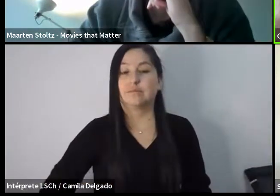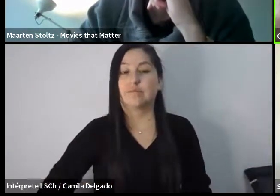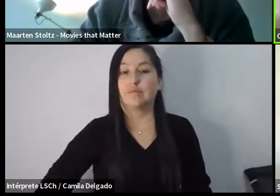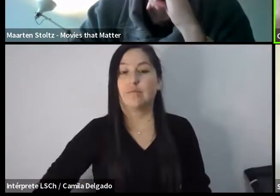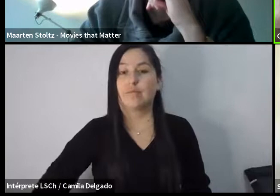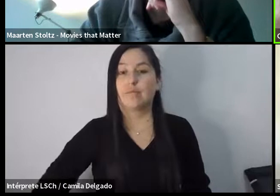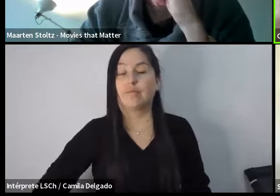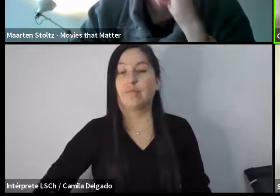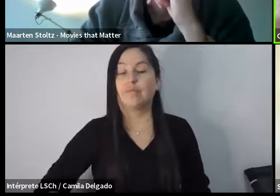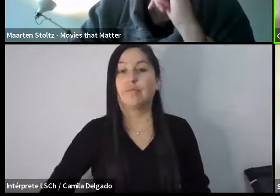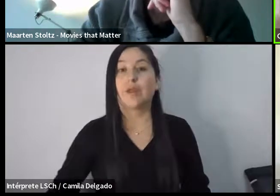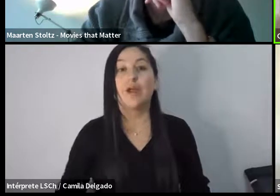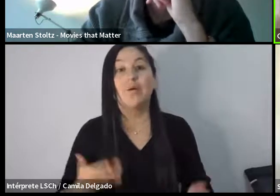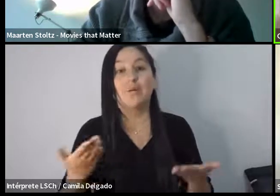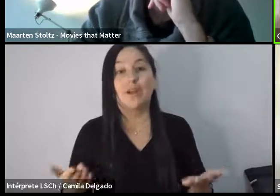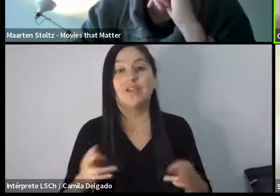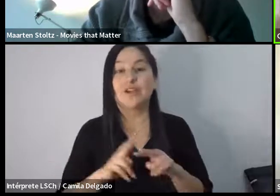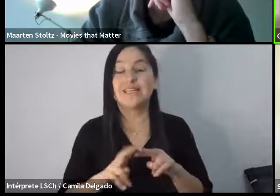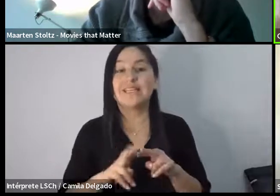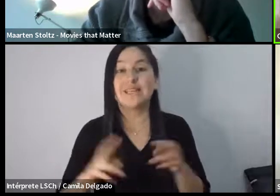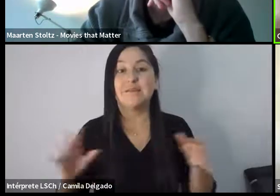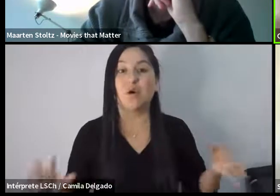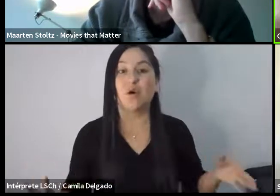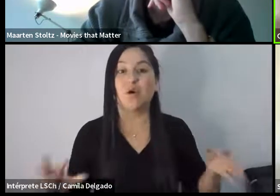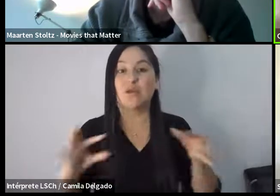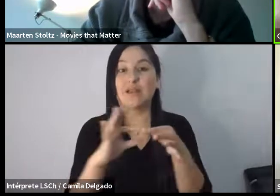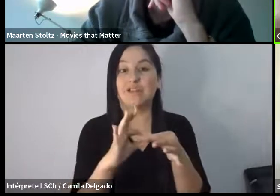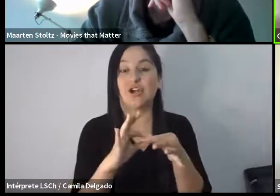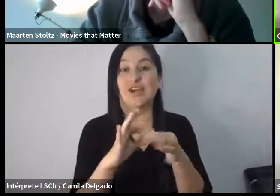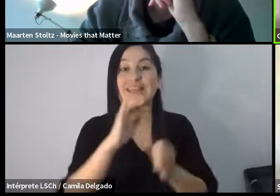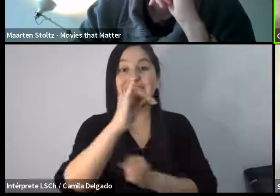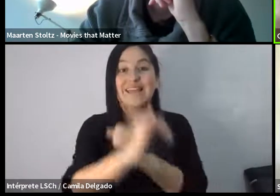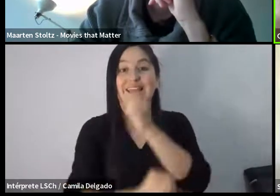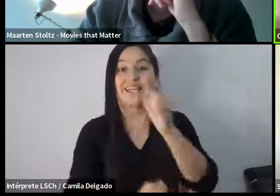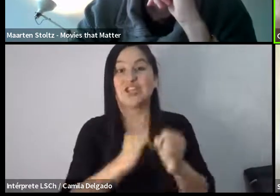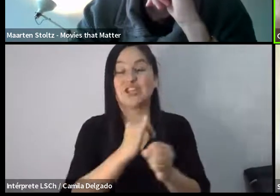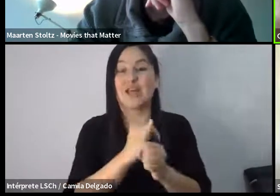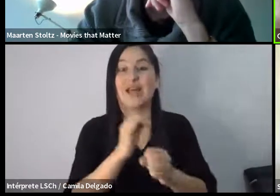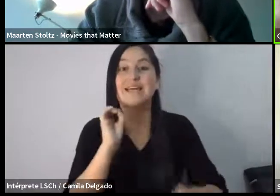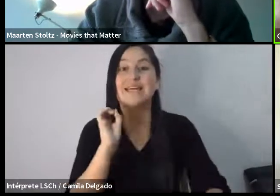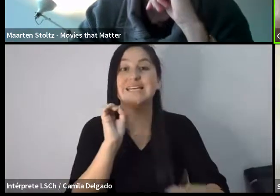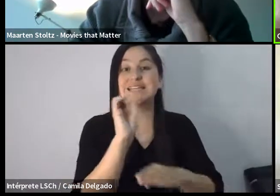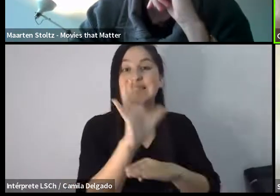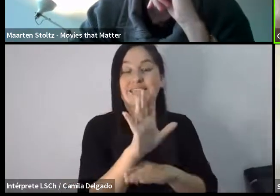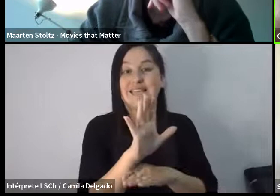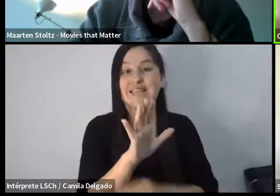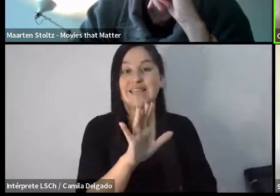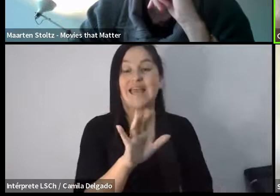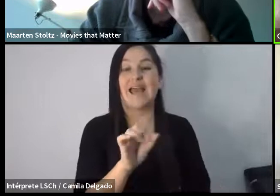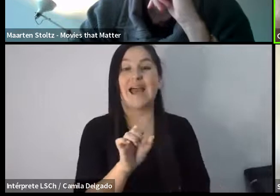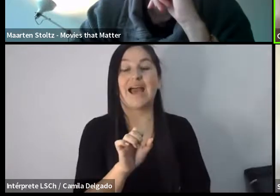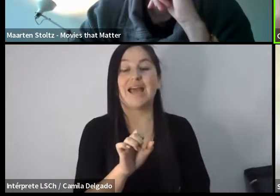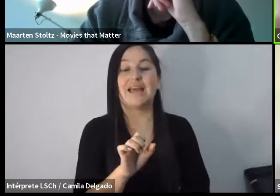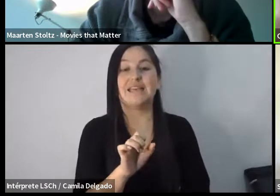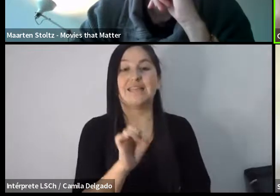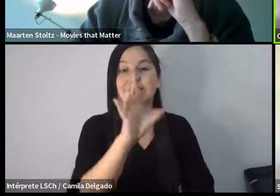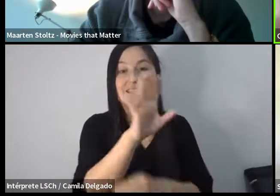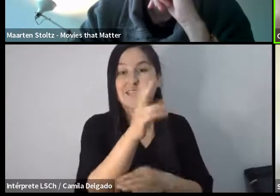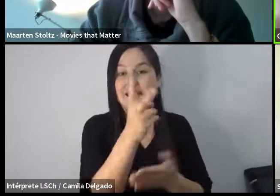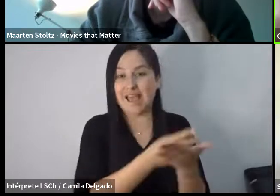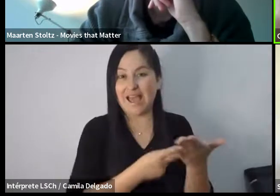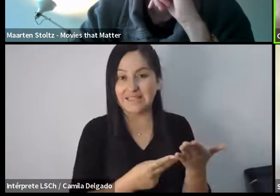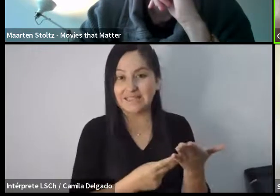Filmmakers in Risk, which is brand new, and we actually are considering to have a panel on this